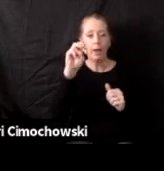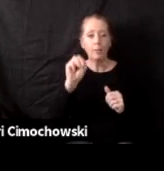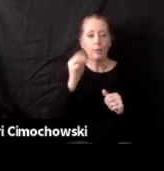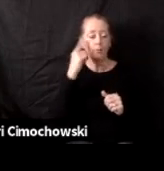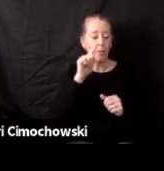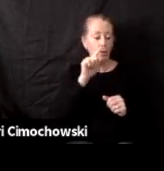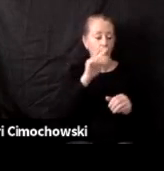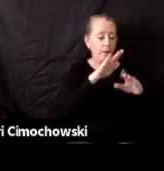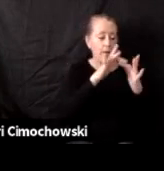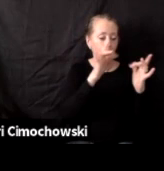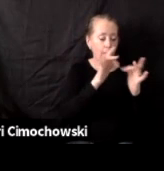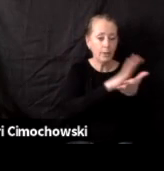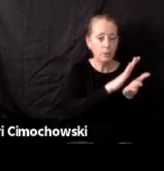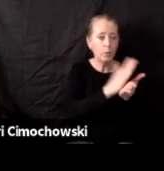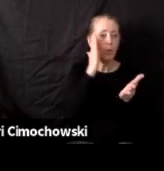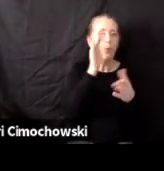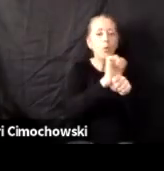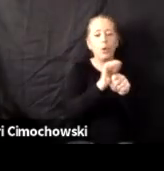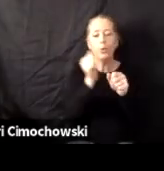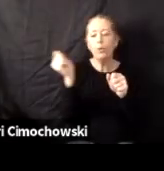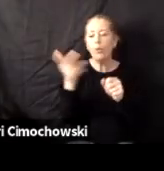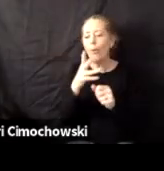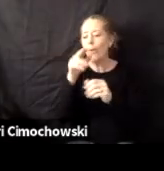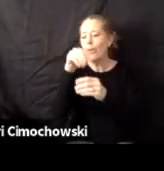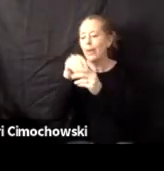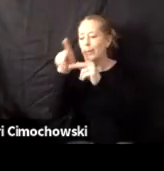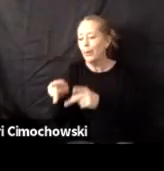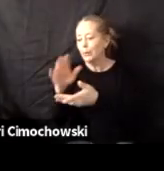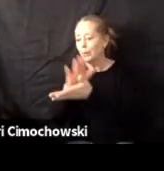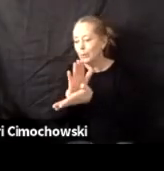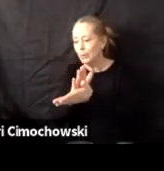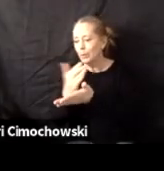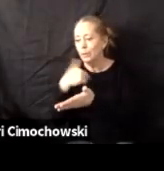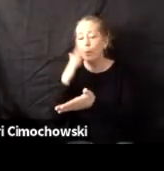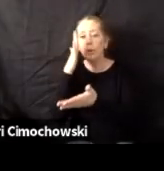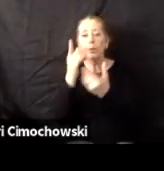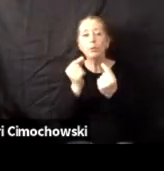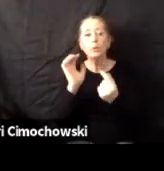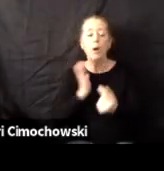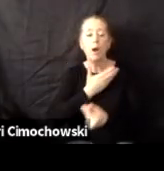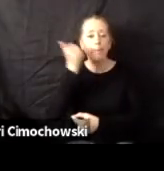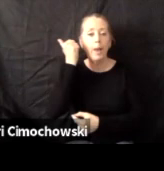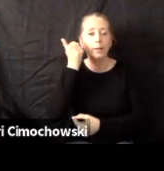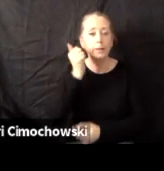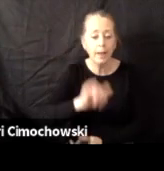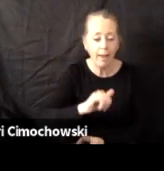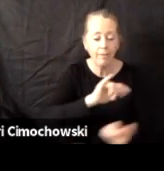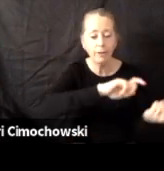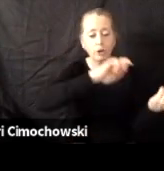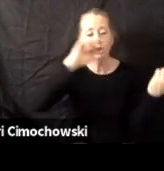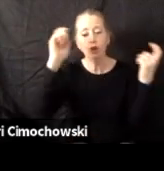work closely with all the in-person schools, and we're going to do our very best to make those changes